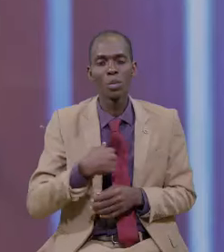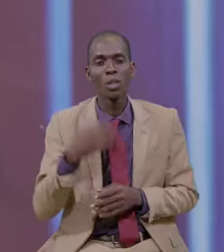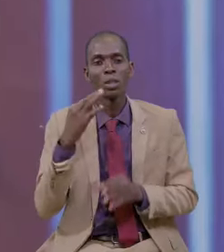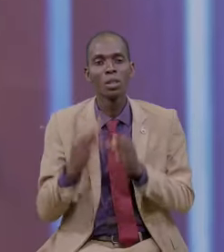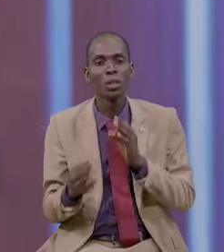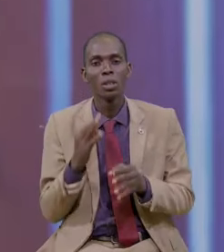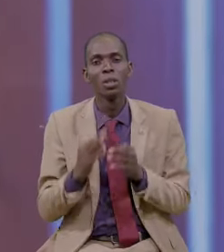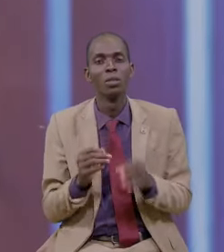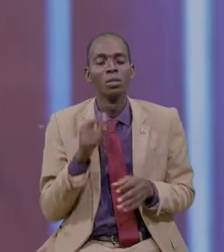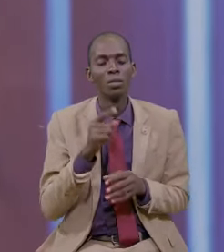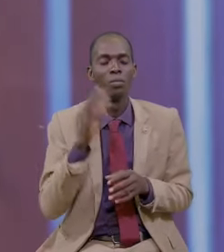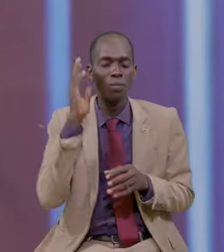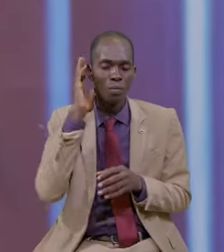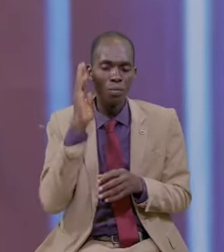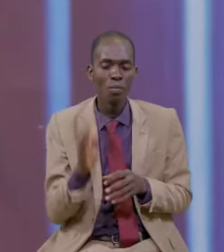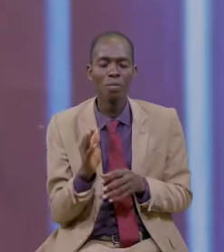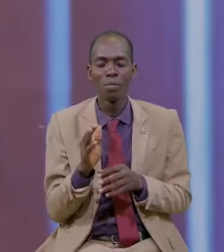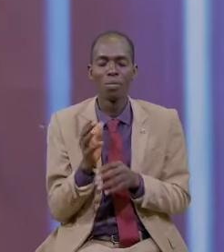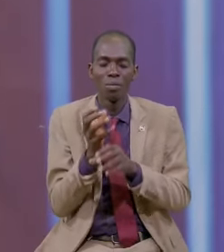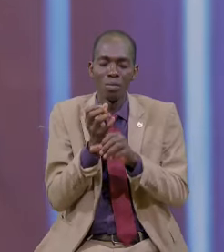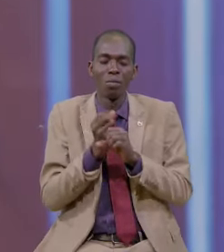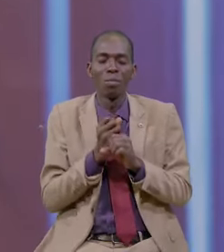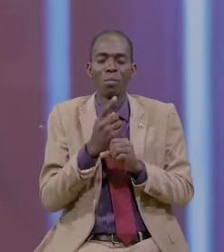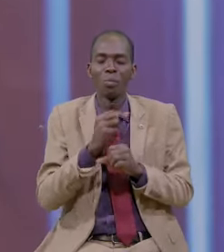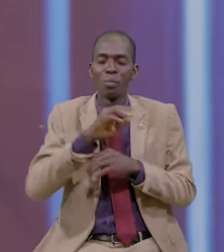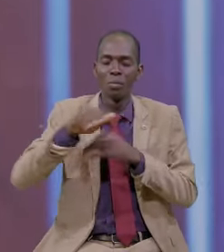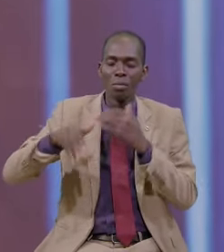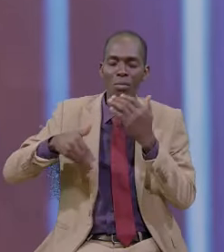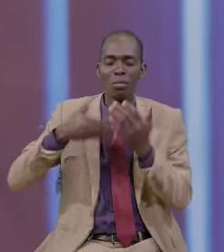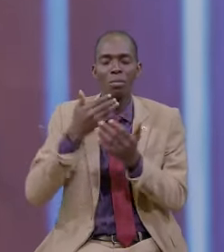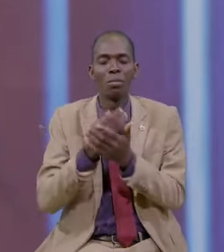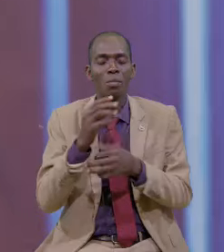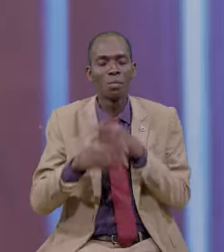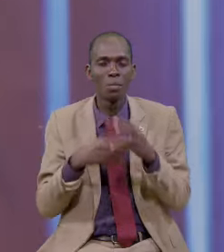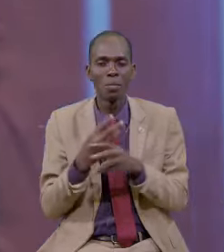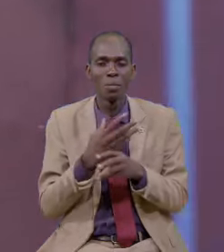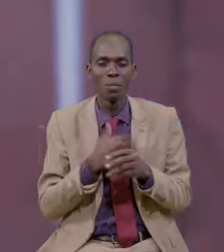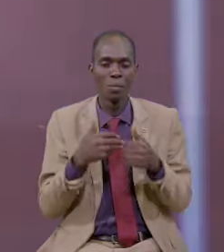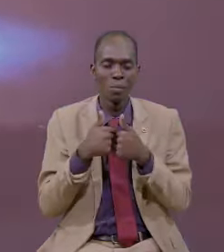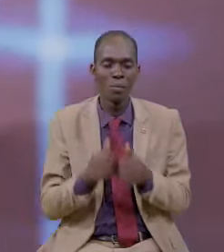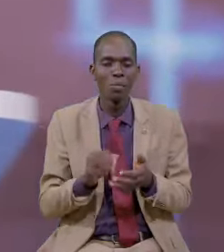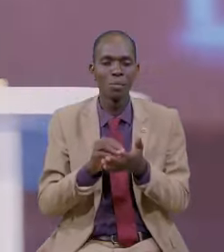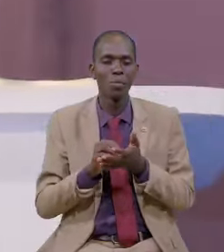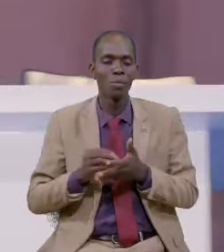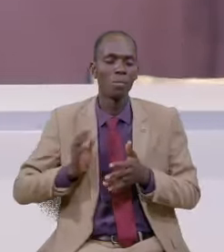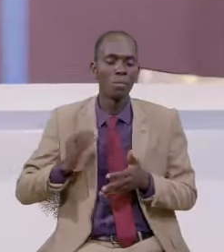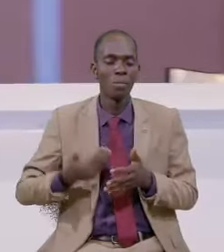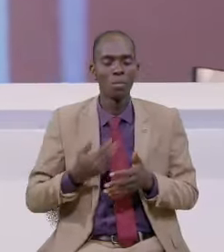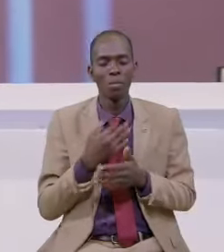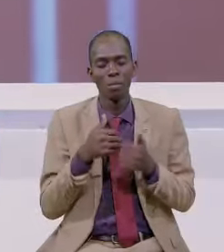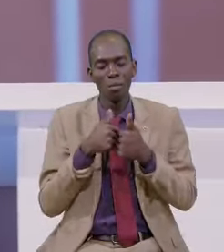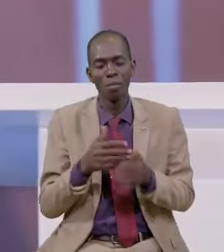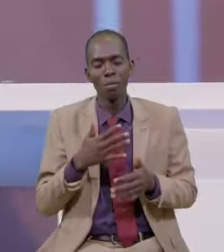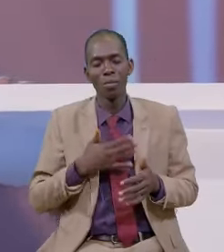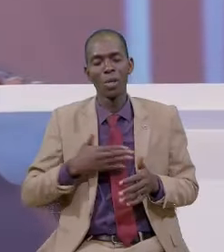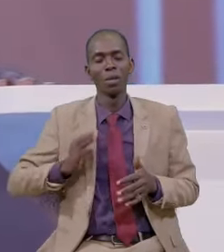gain the whole world, if I shall gain the whole world and lose his own soul and lose my soul. We're looking